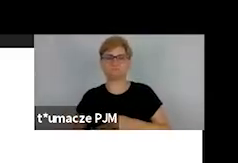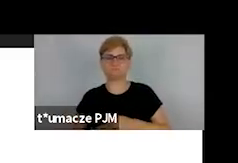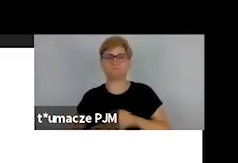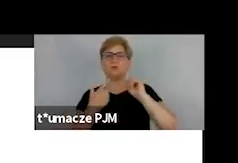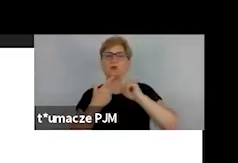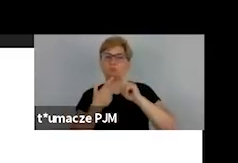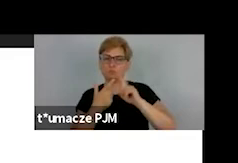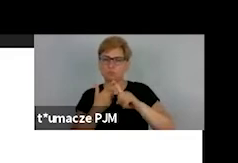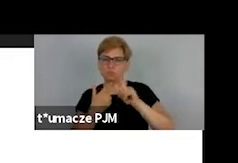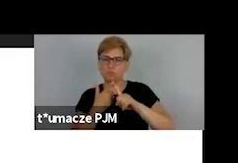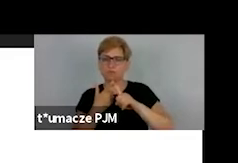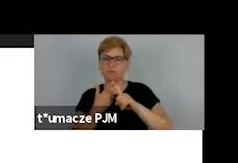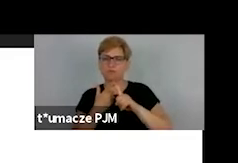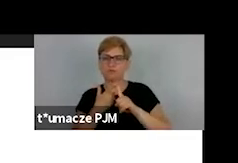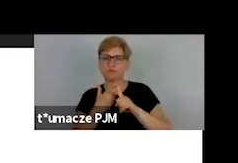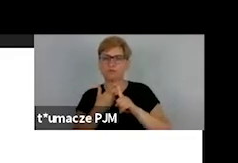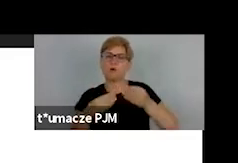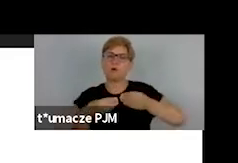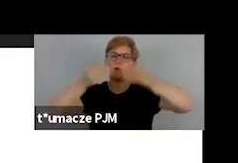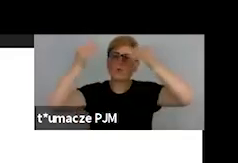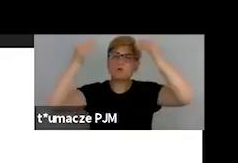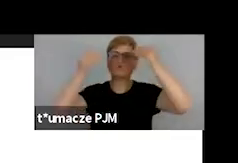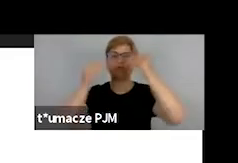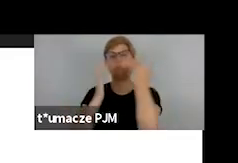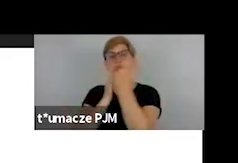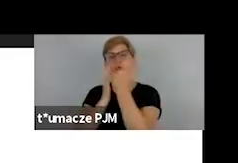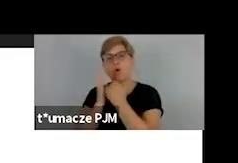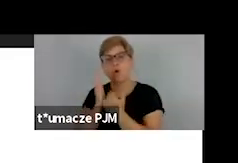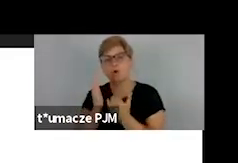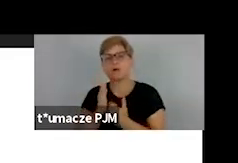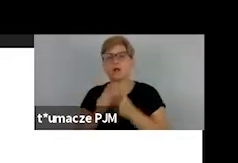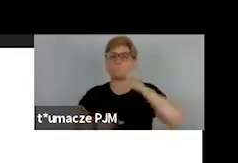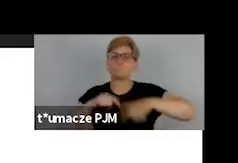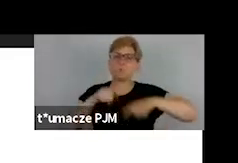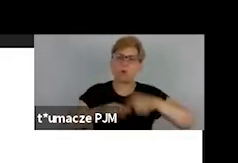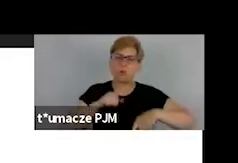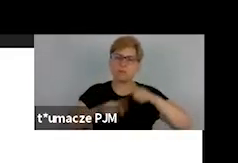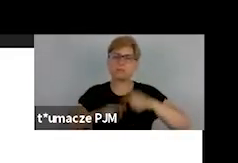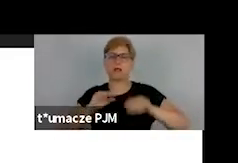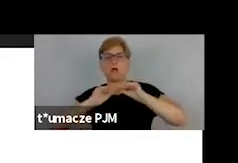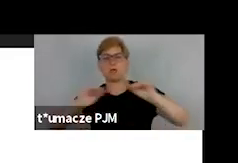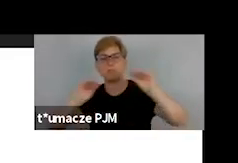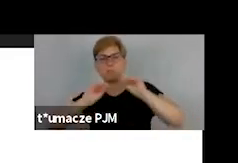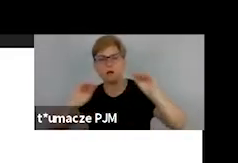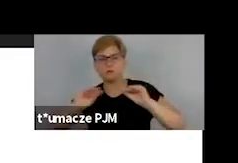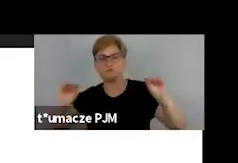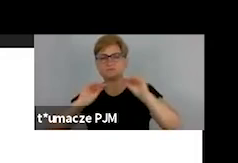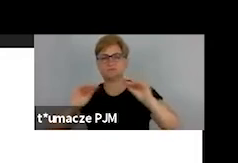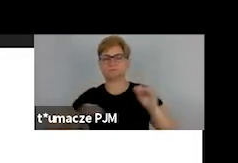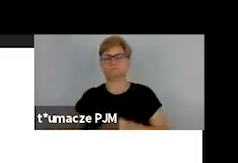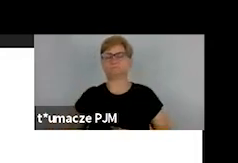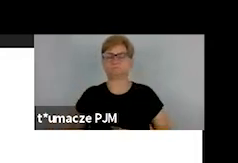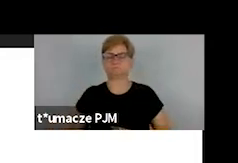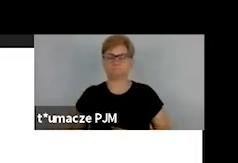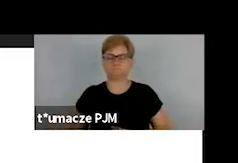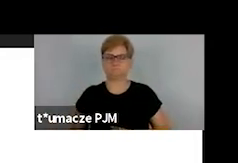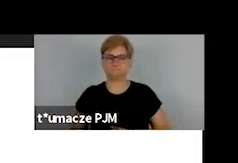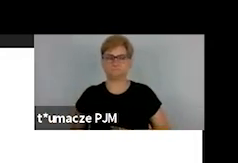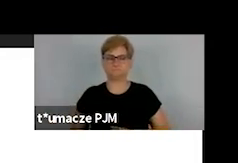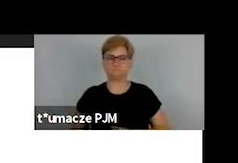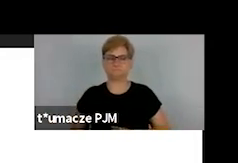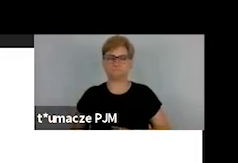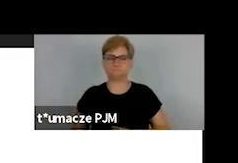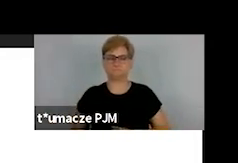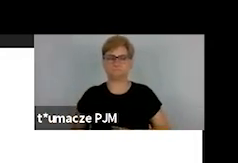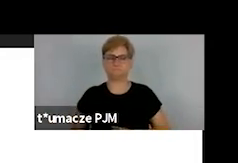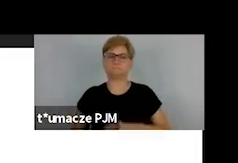that is policy that's focused on developing, for instance, a new national action plan to address gender-based violence, which we